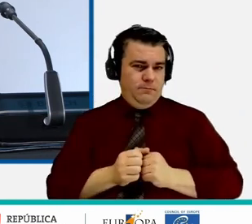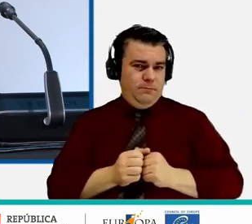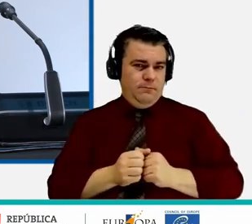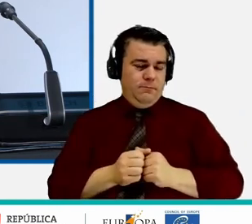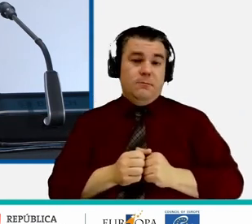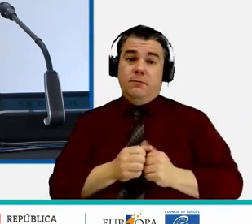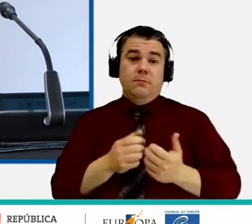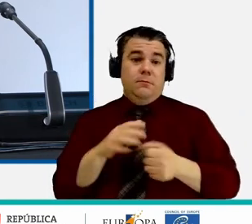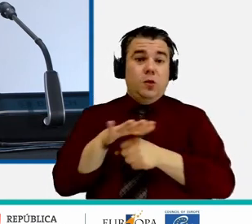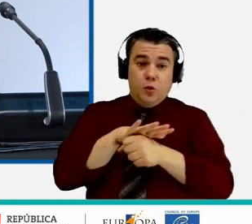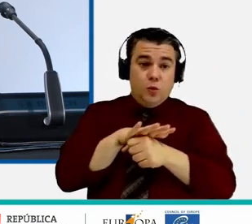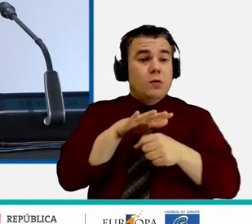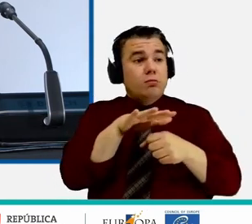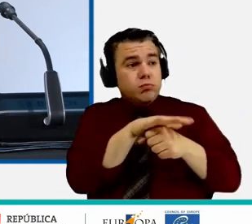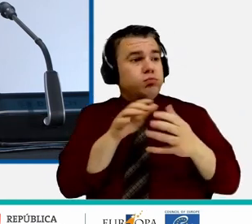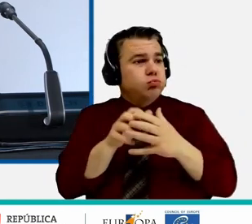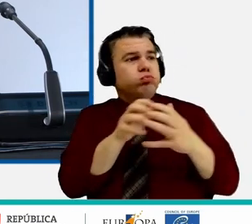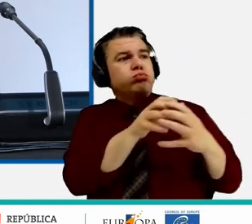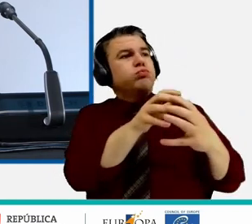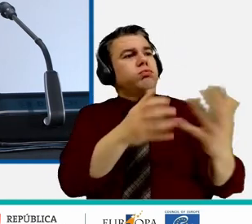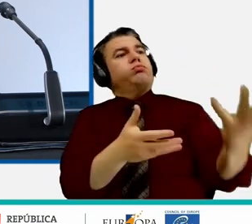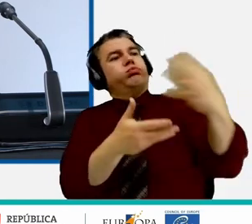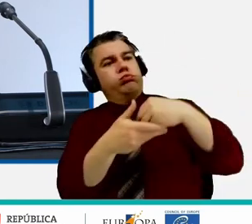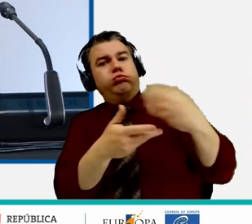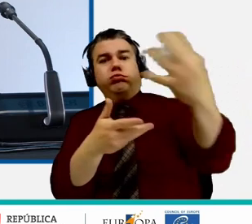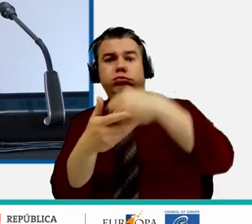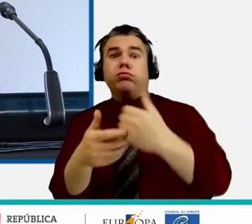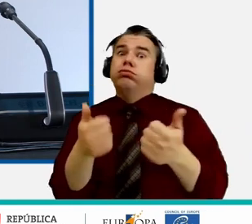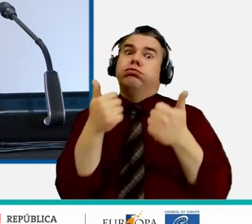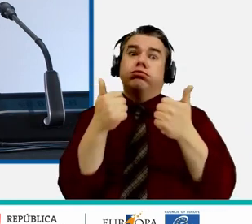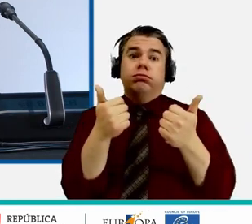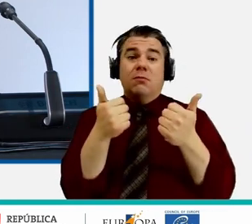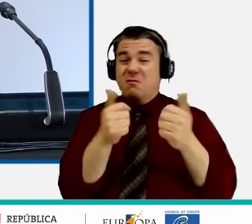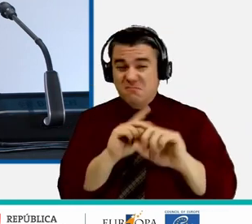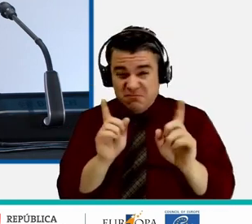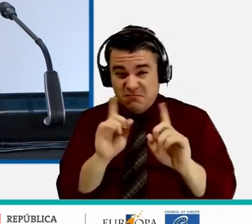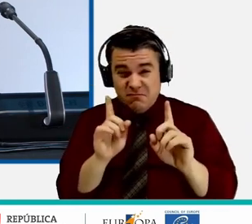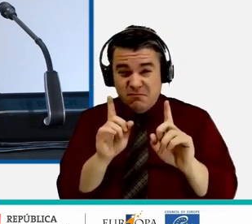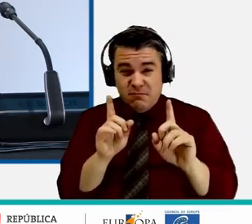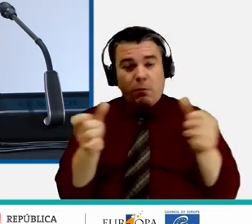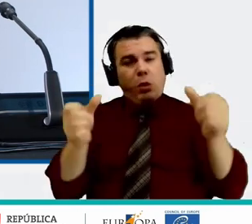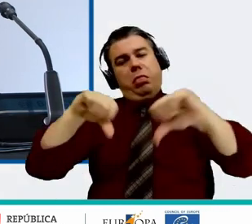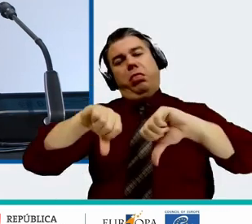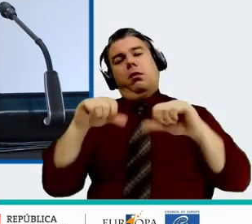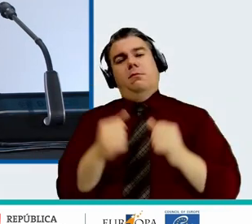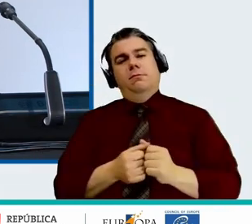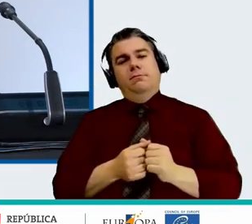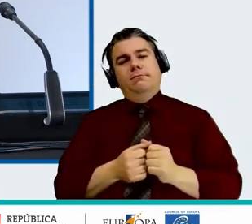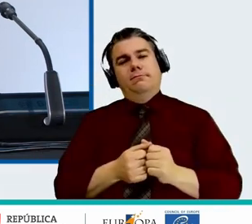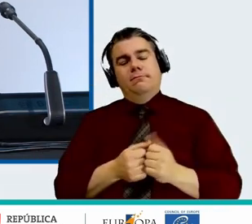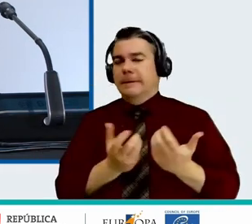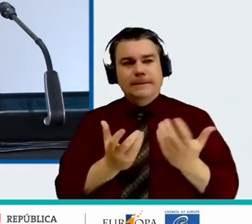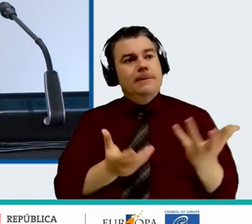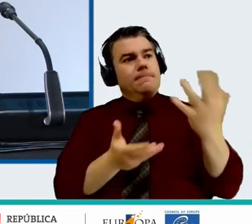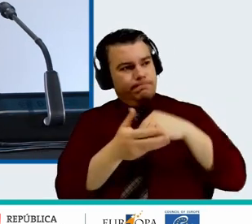the stakeholders on this. Otherwise, I think we don't have success with this campaign, because If you use the argument